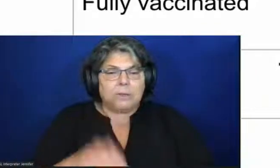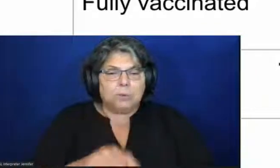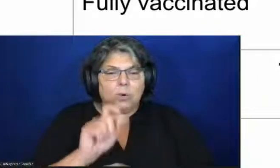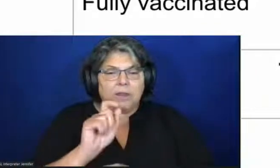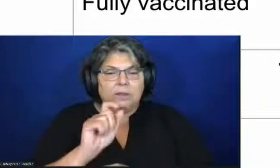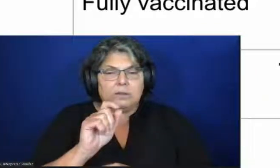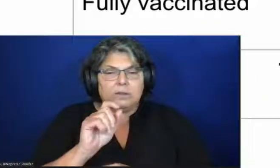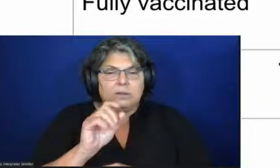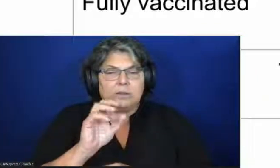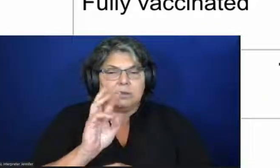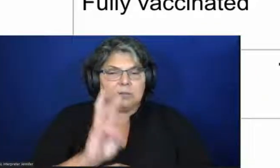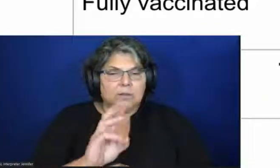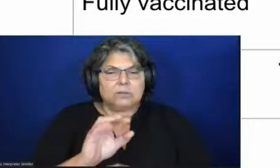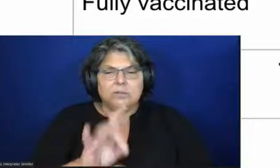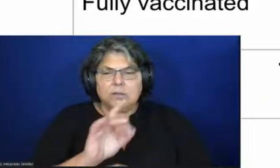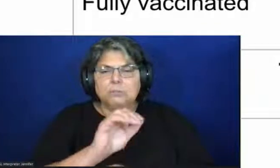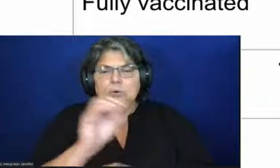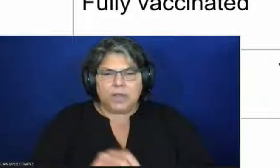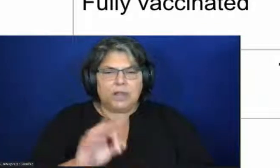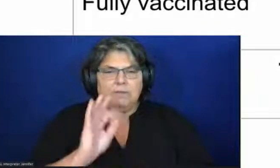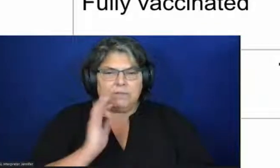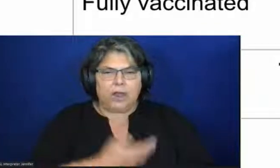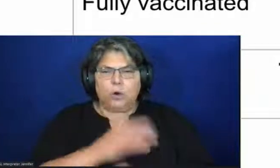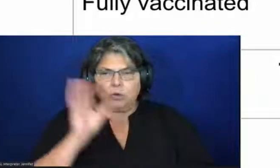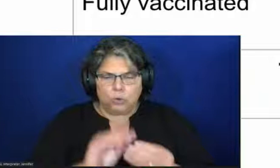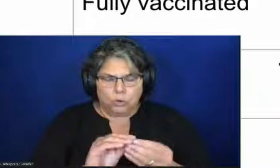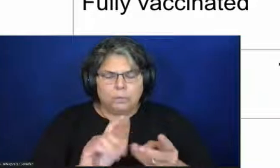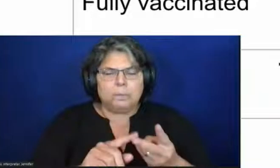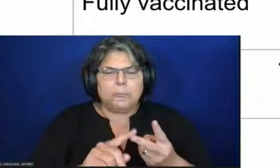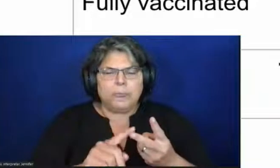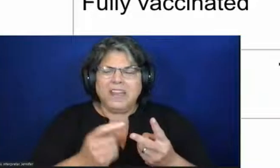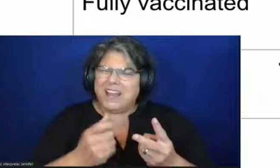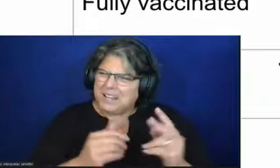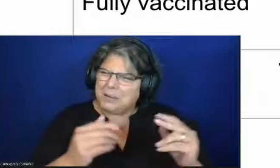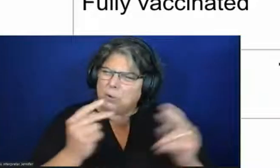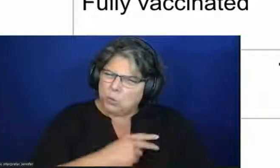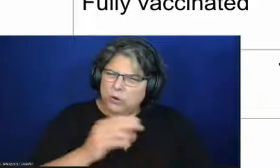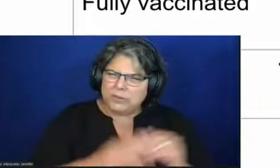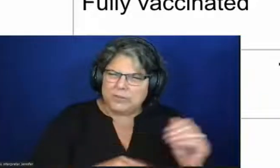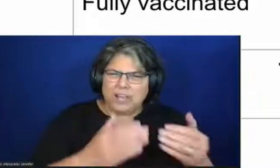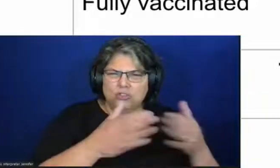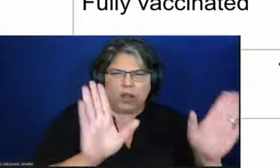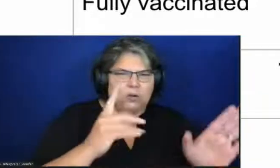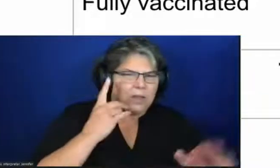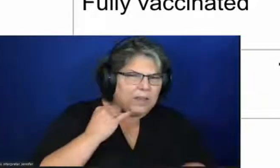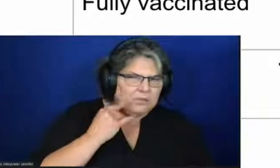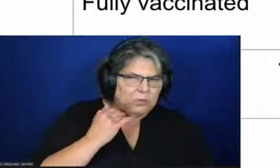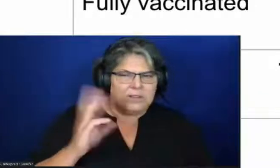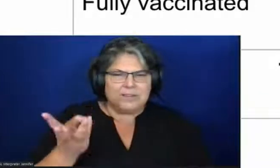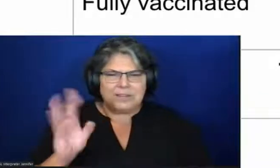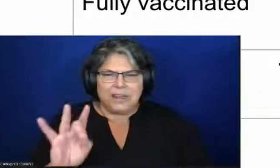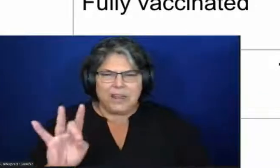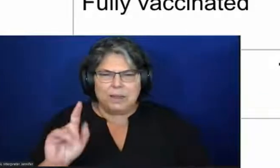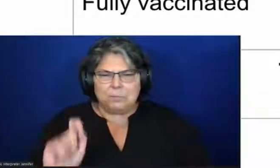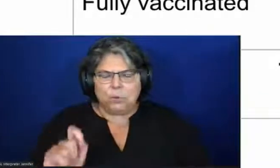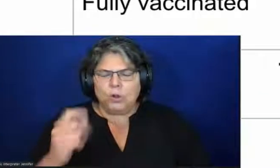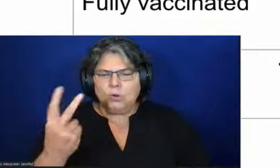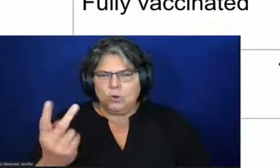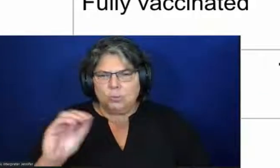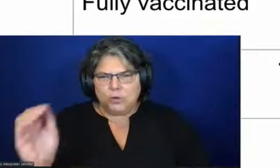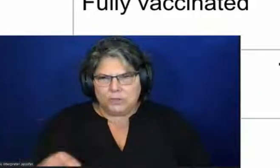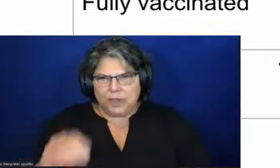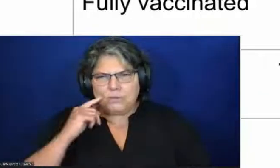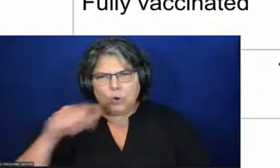fully vaccinated, though it's a little lower than California in quartile 2, which is 68.2%.